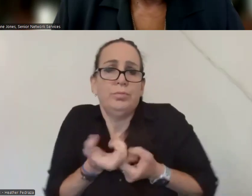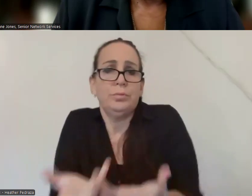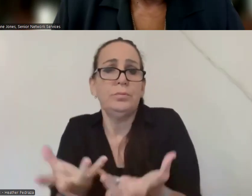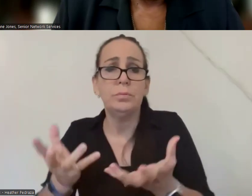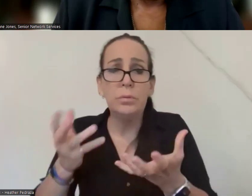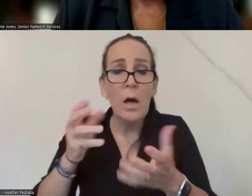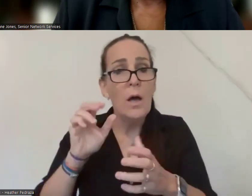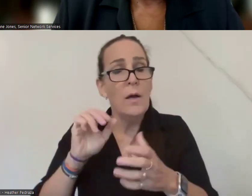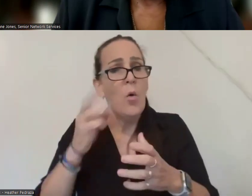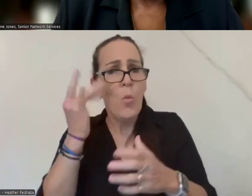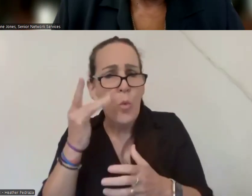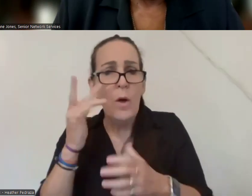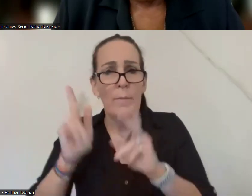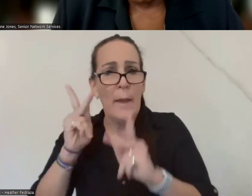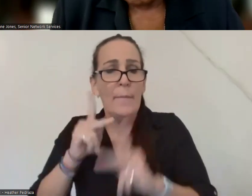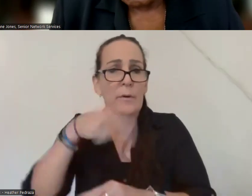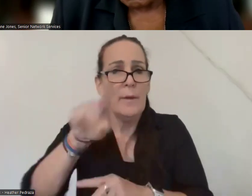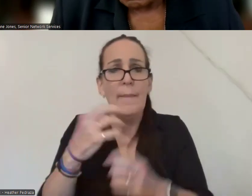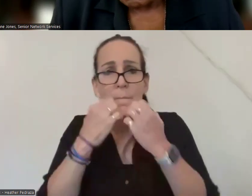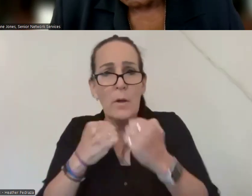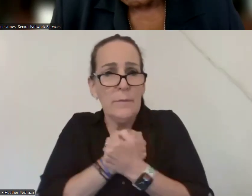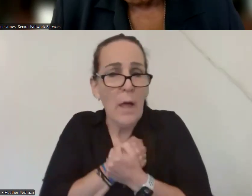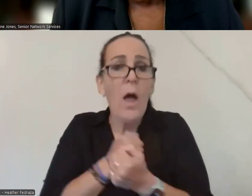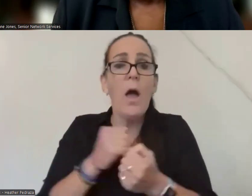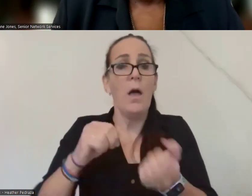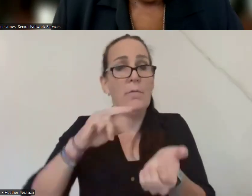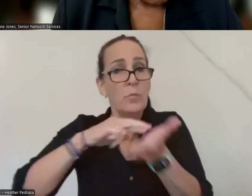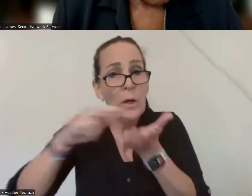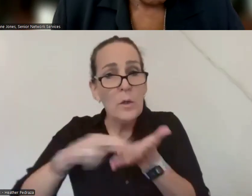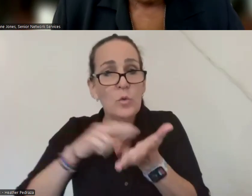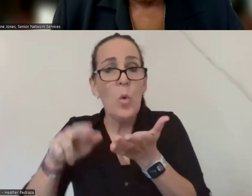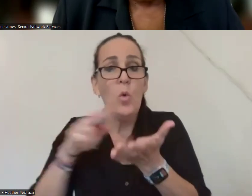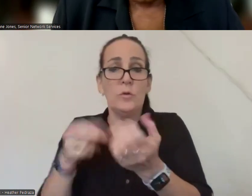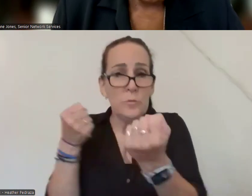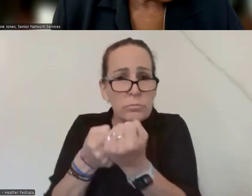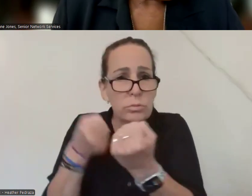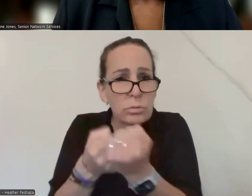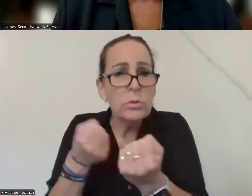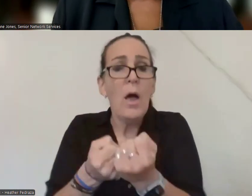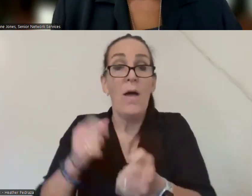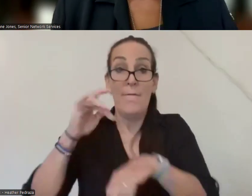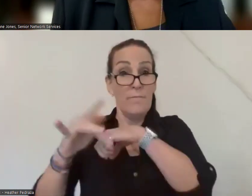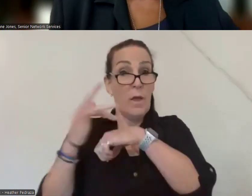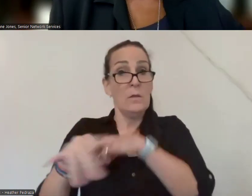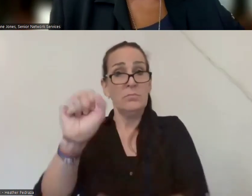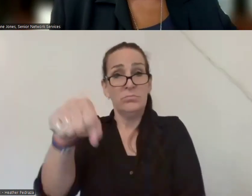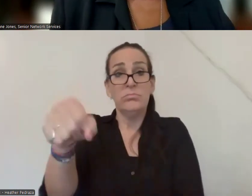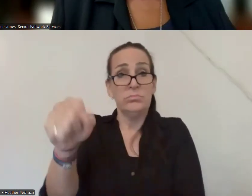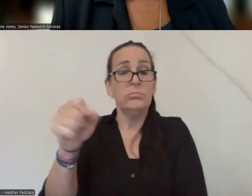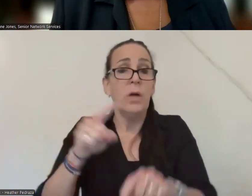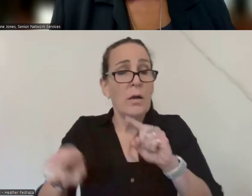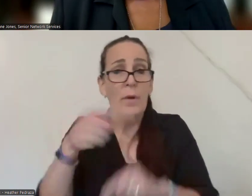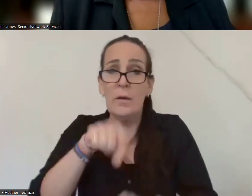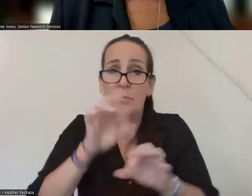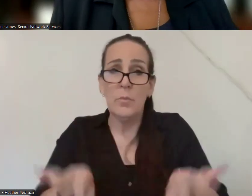their communities with these resources. So they are available, but we need to really start